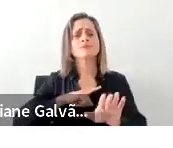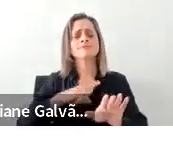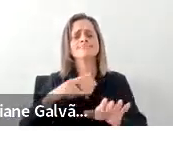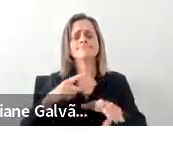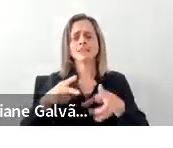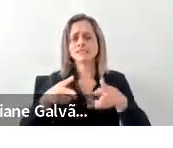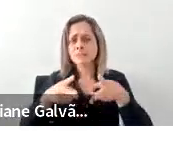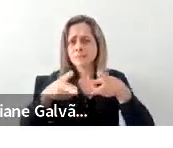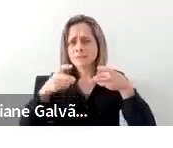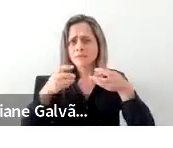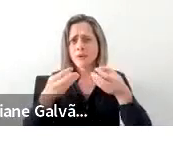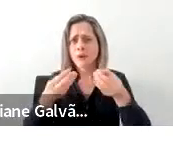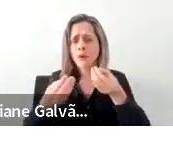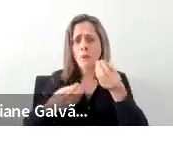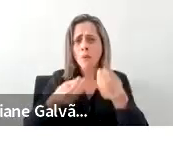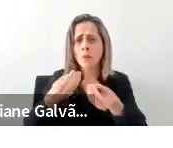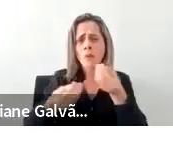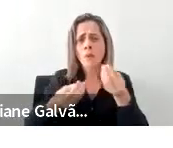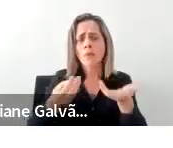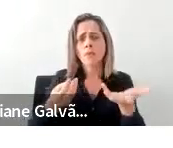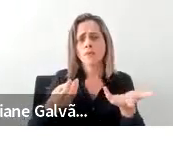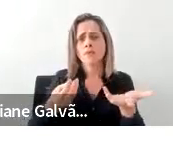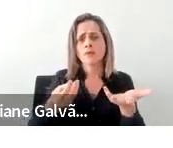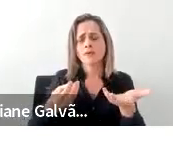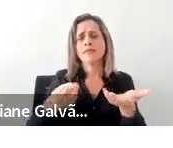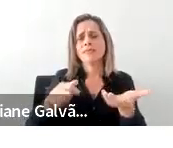of material objects.